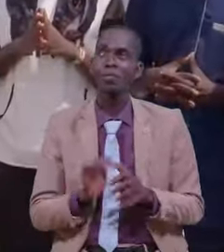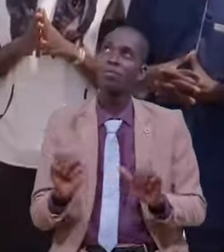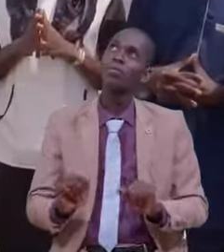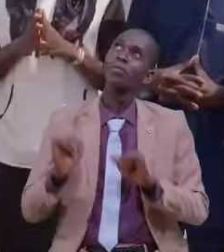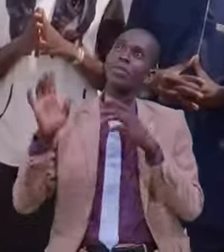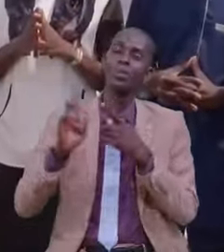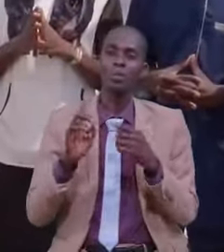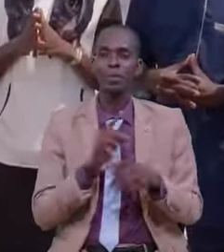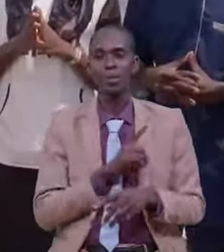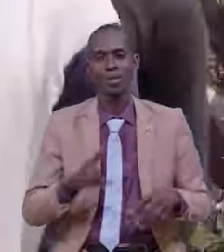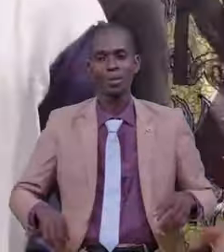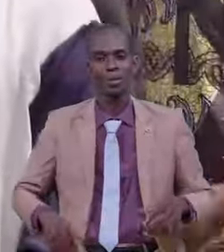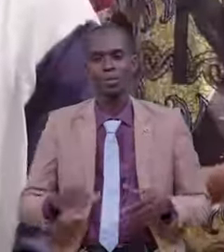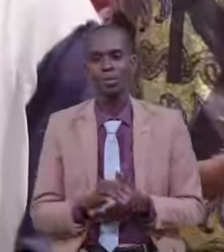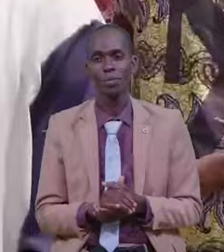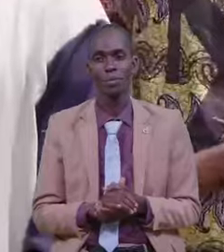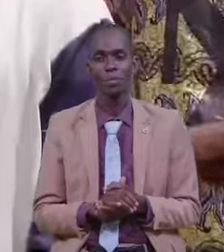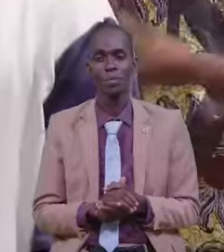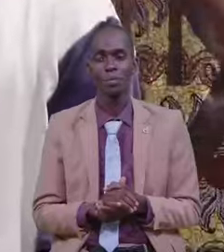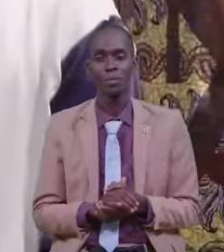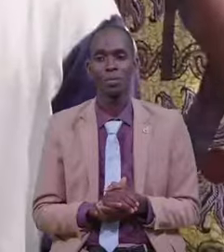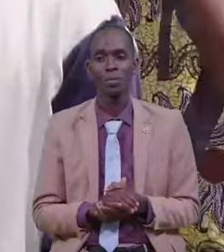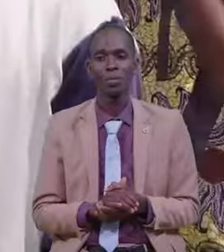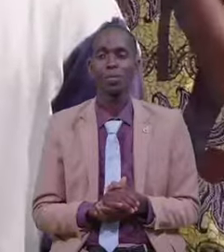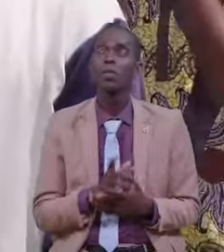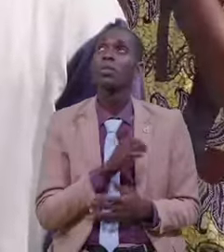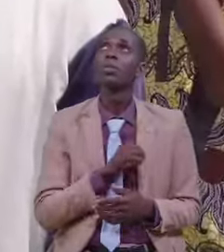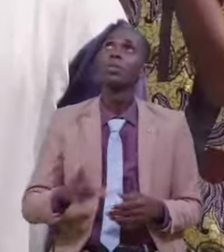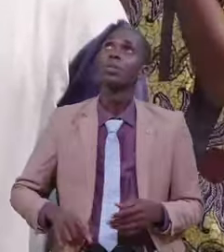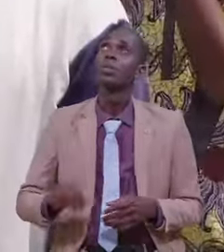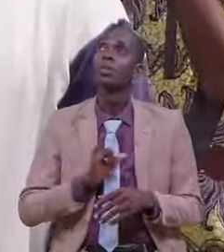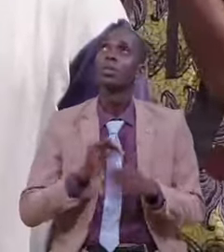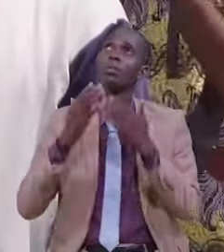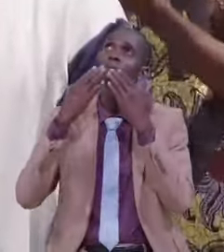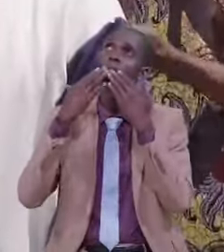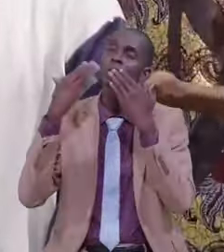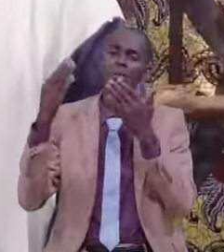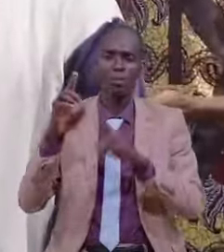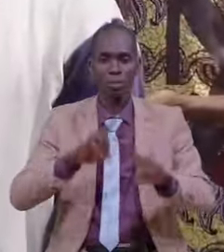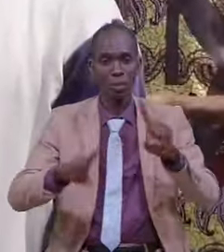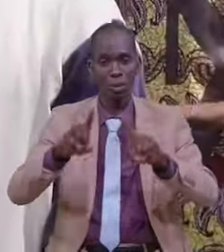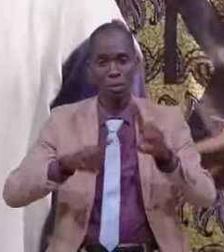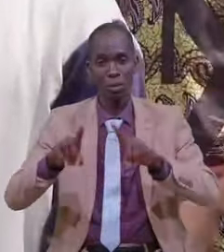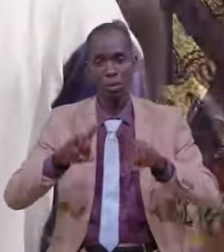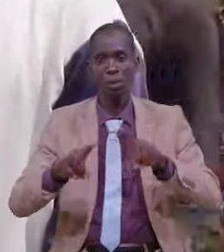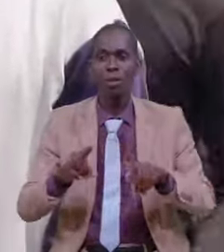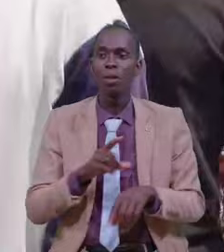Lord. Lord, I thank you. Say that, Lord, I thank